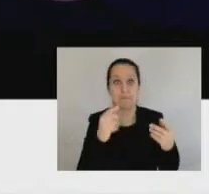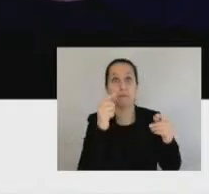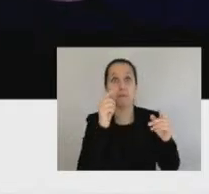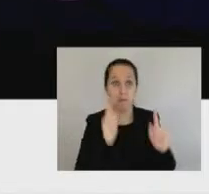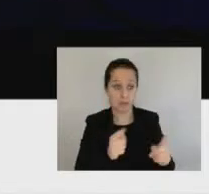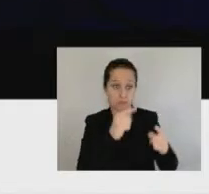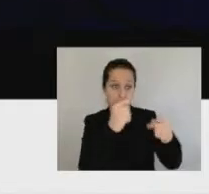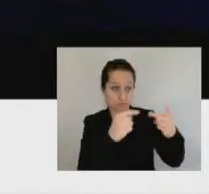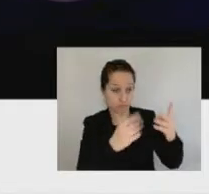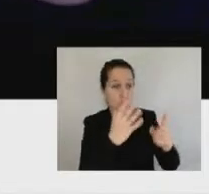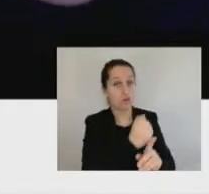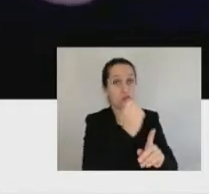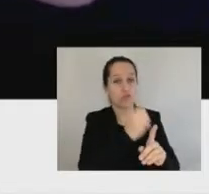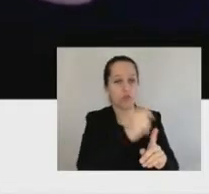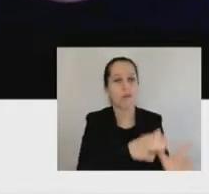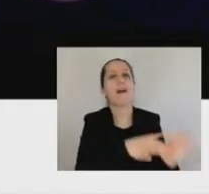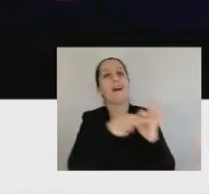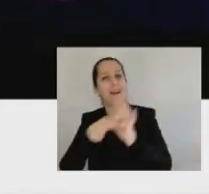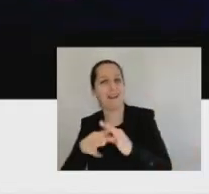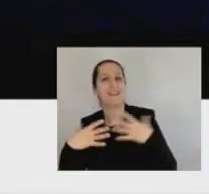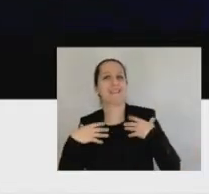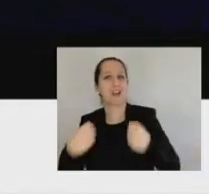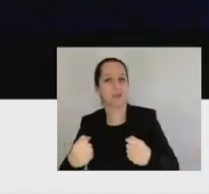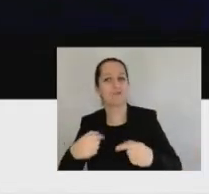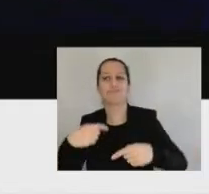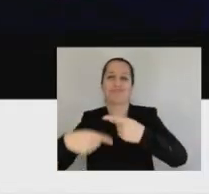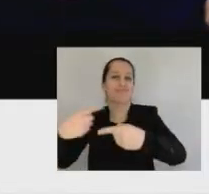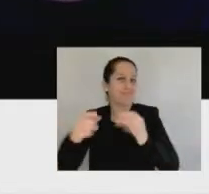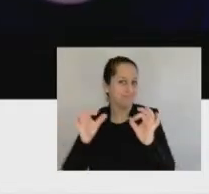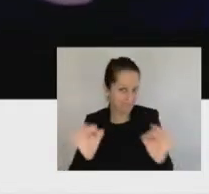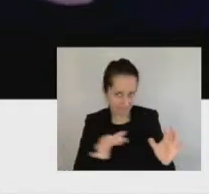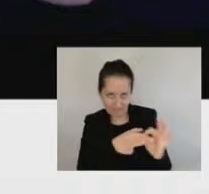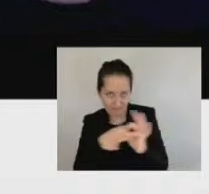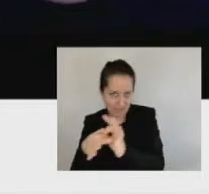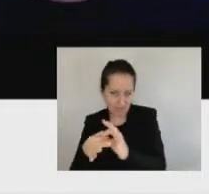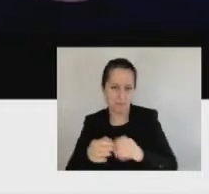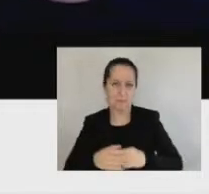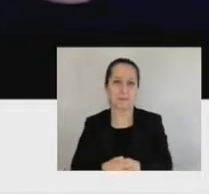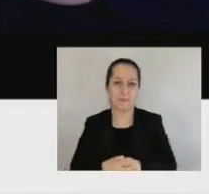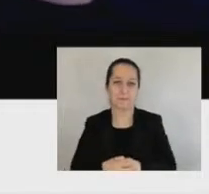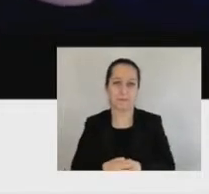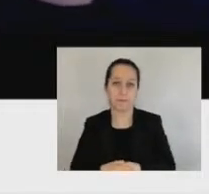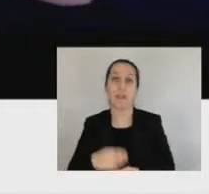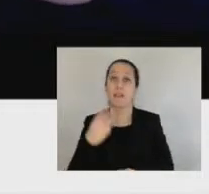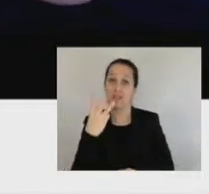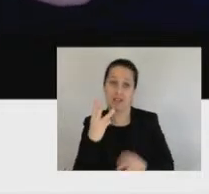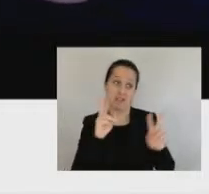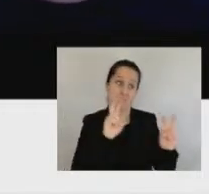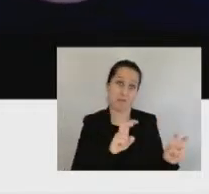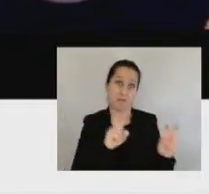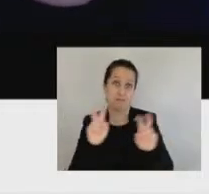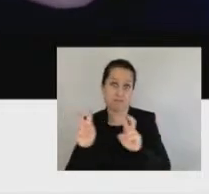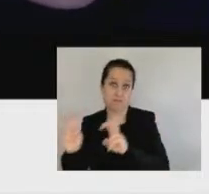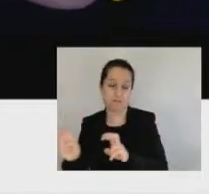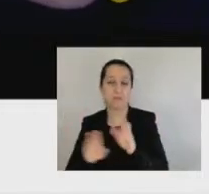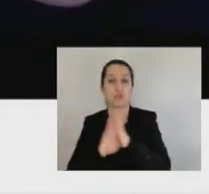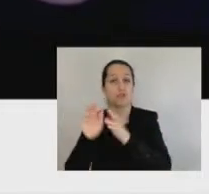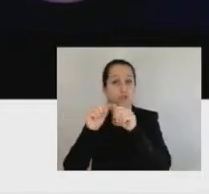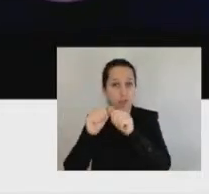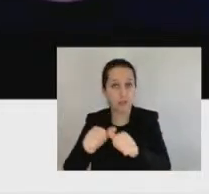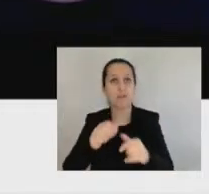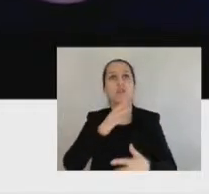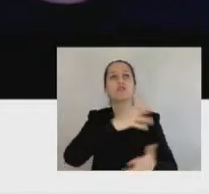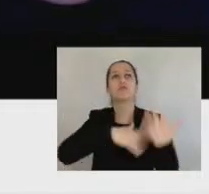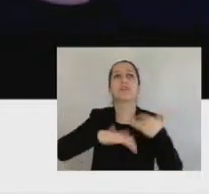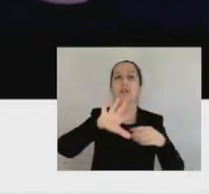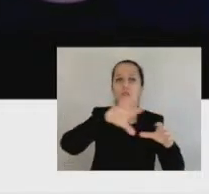the progress in public health do have a repercussion in the other SDGs. And these three dimensions that make